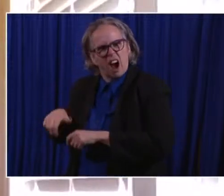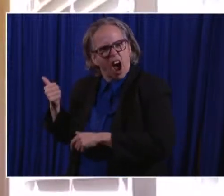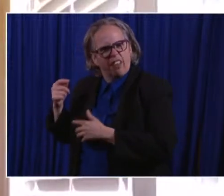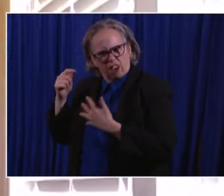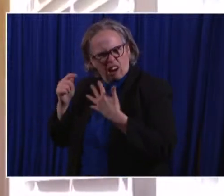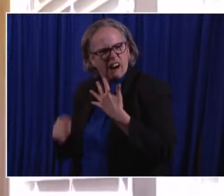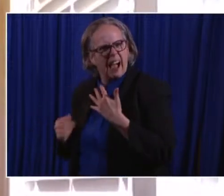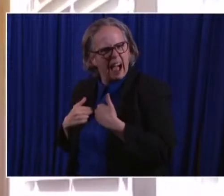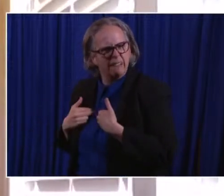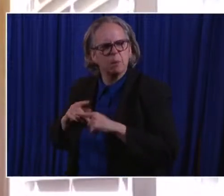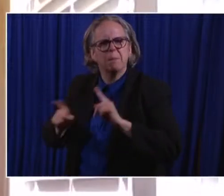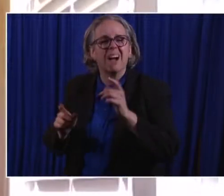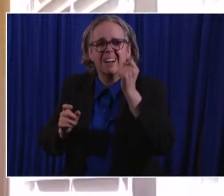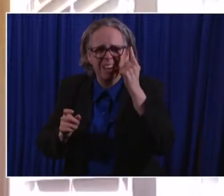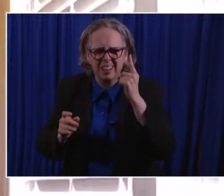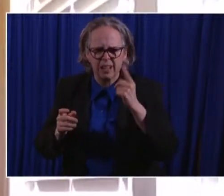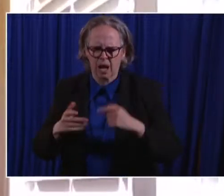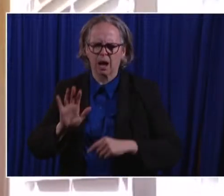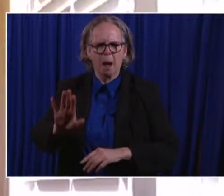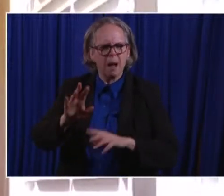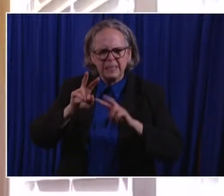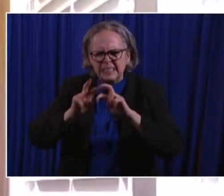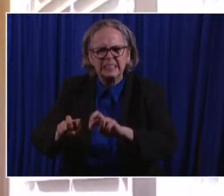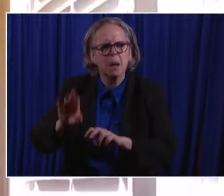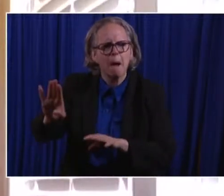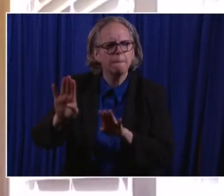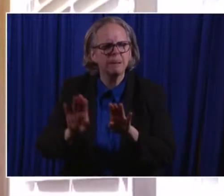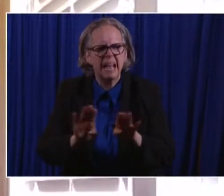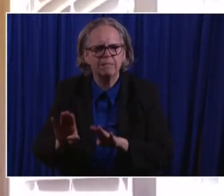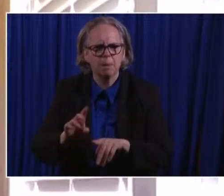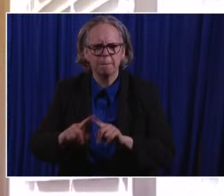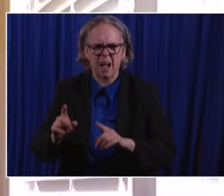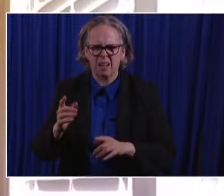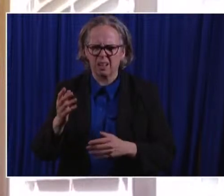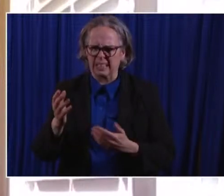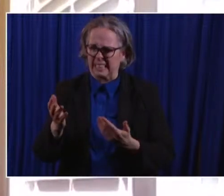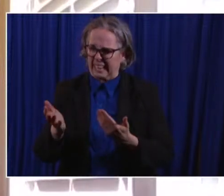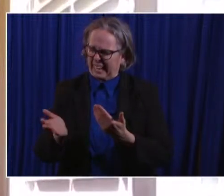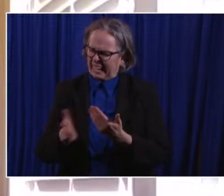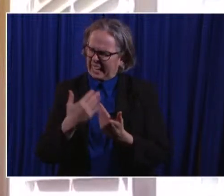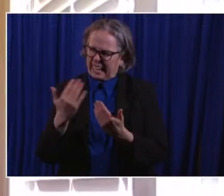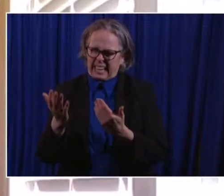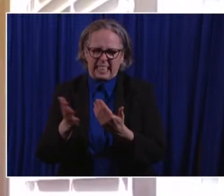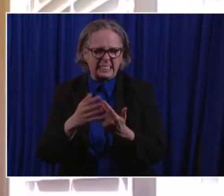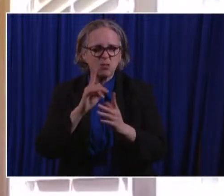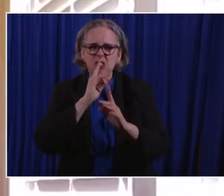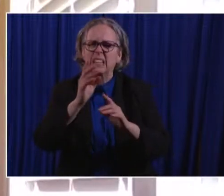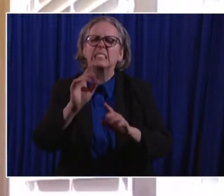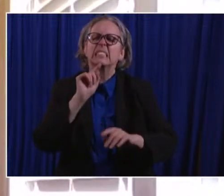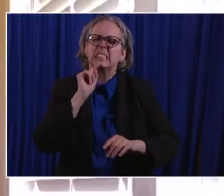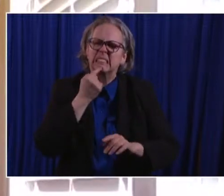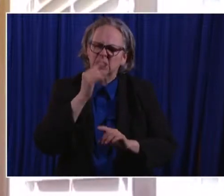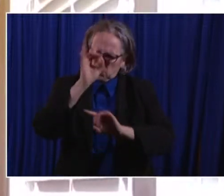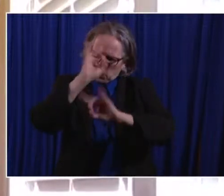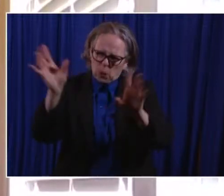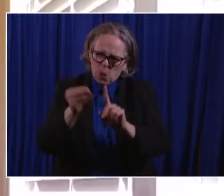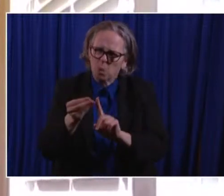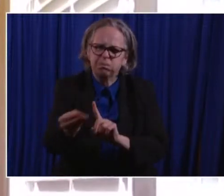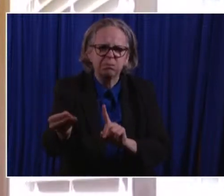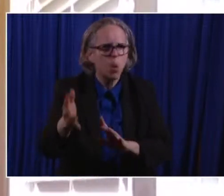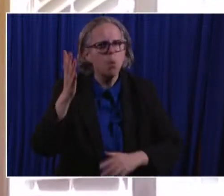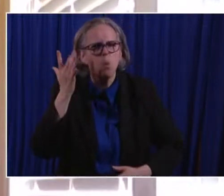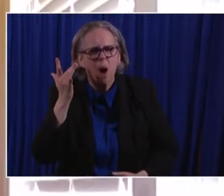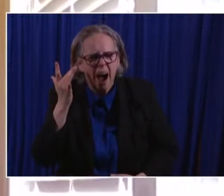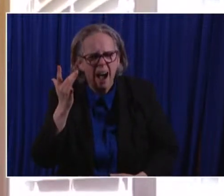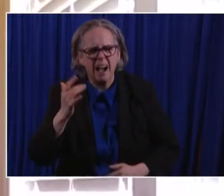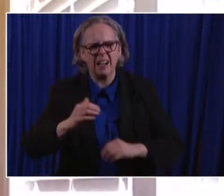of this, is it is much more contagious. And it is so because of its ability to bind